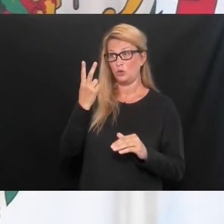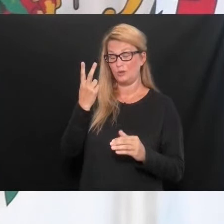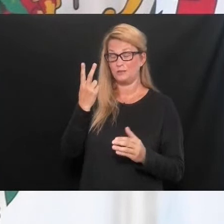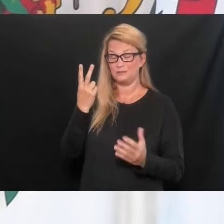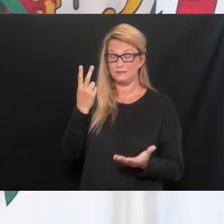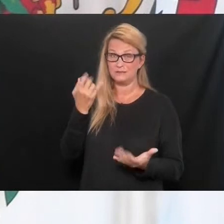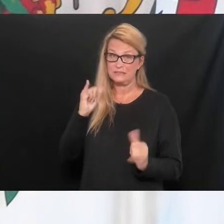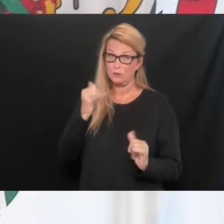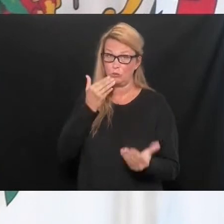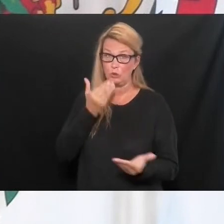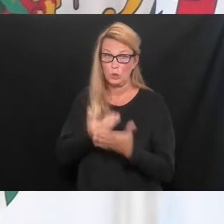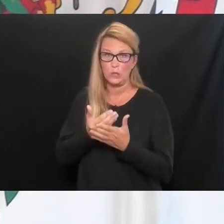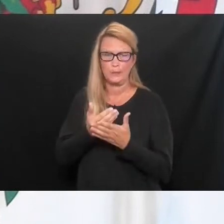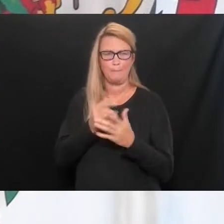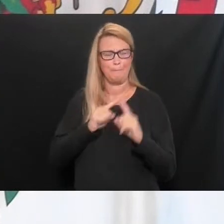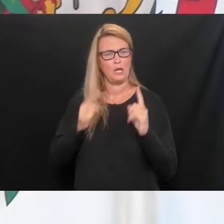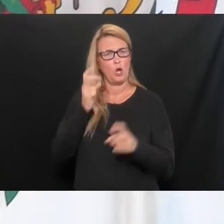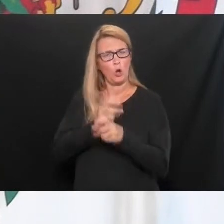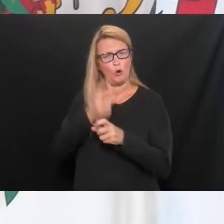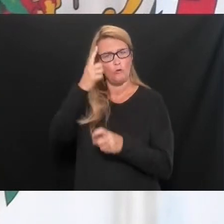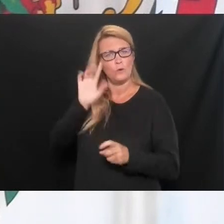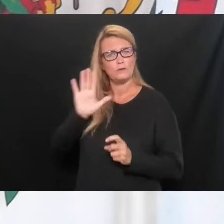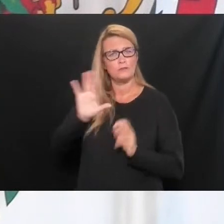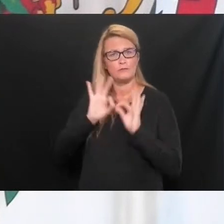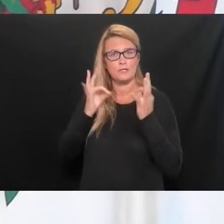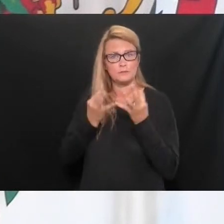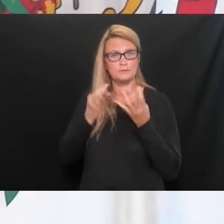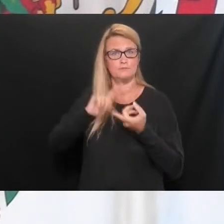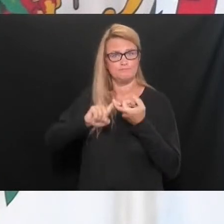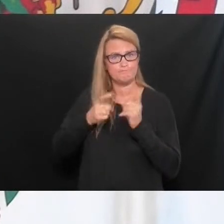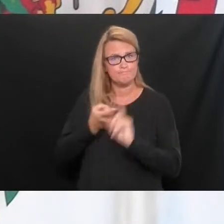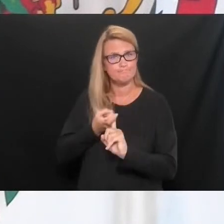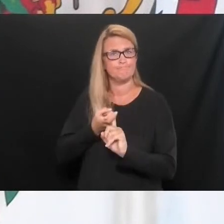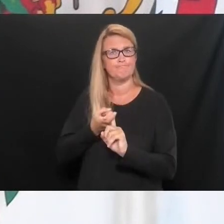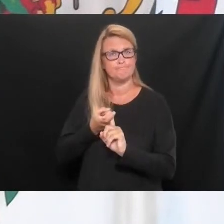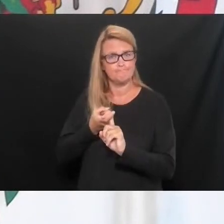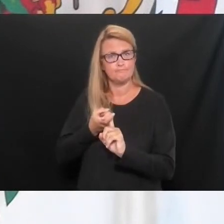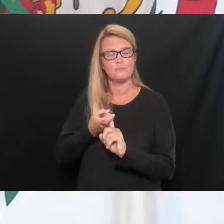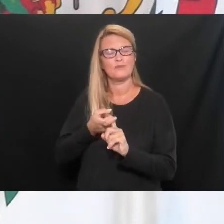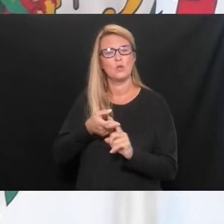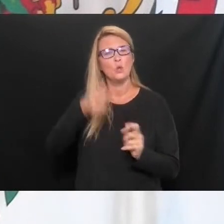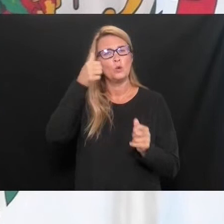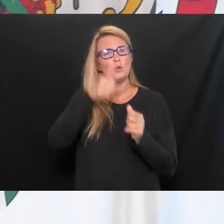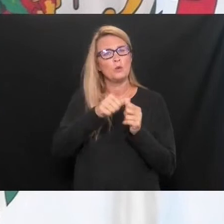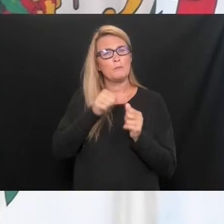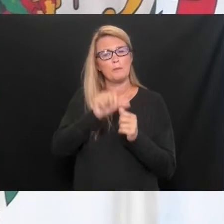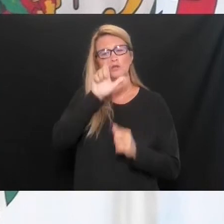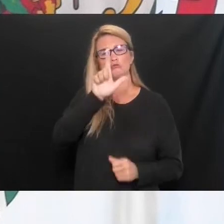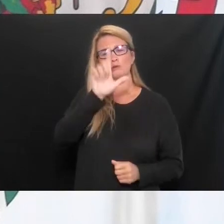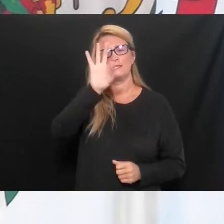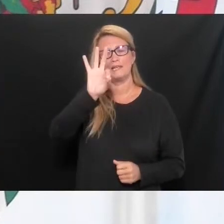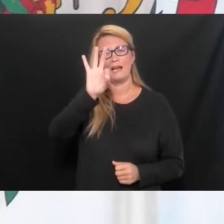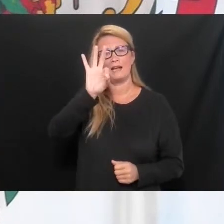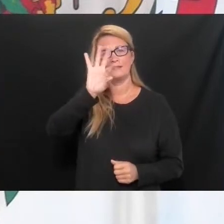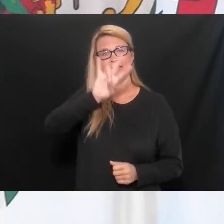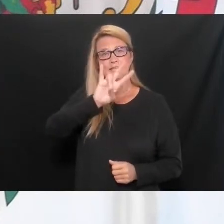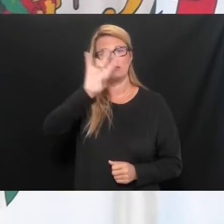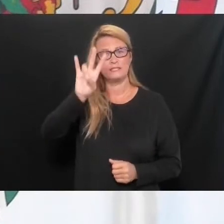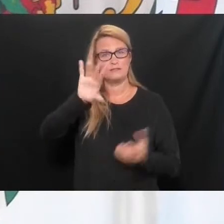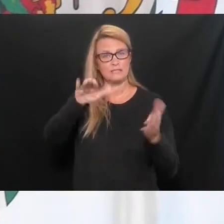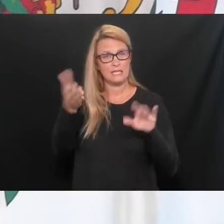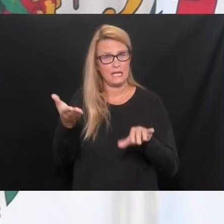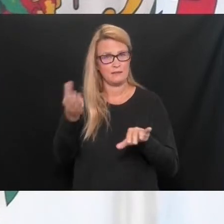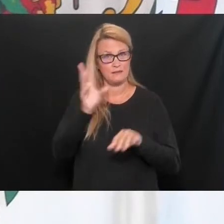but it's always tough for these folks. And so if you'd please remember in prayer, the 2,977th death